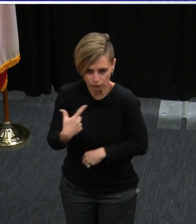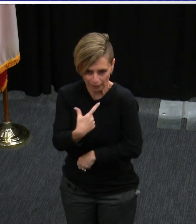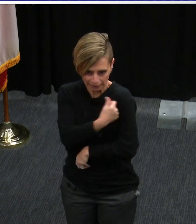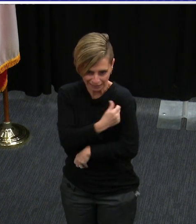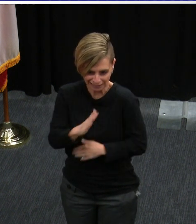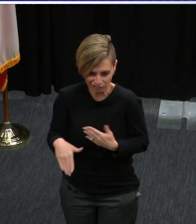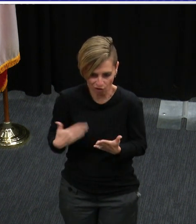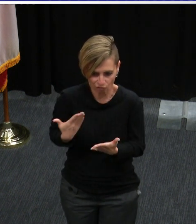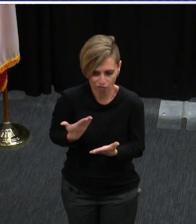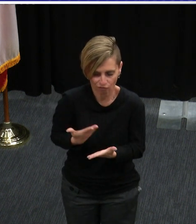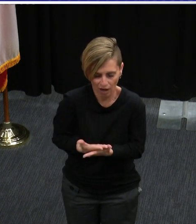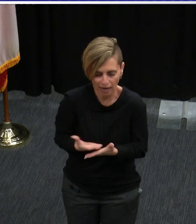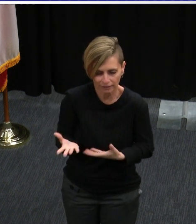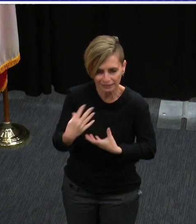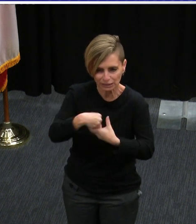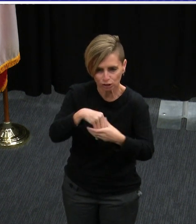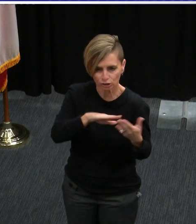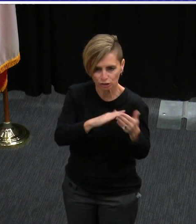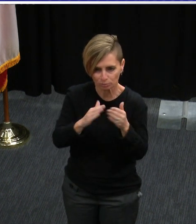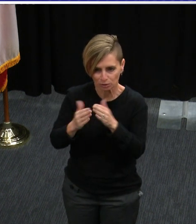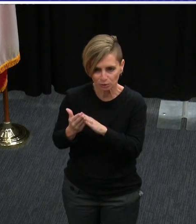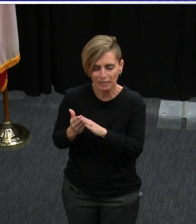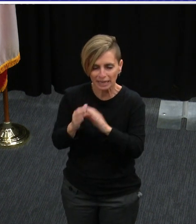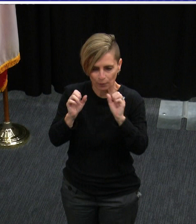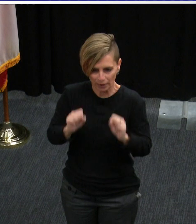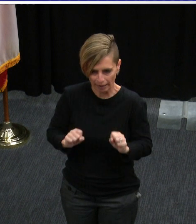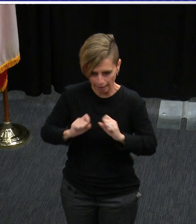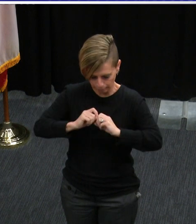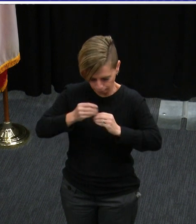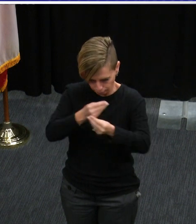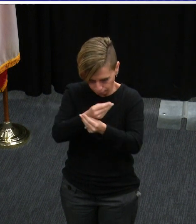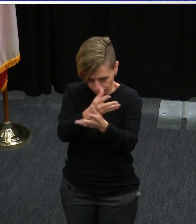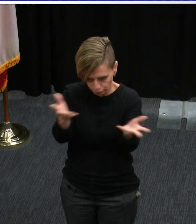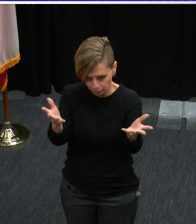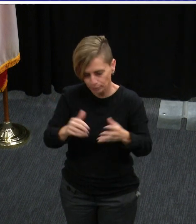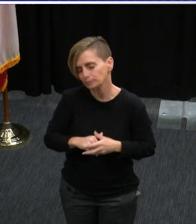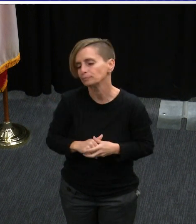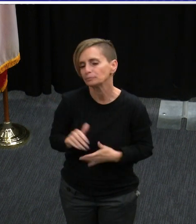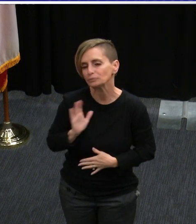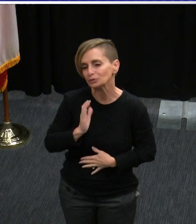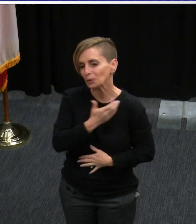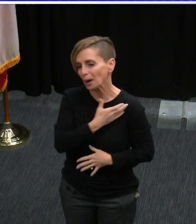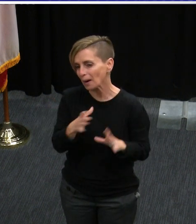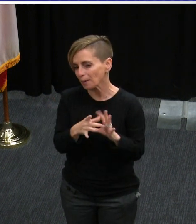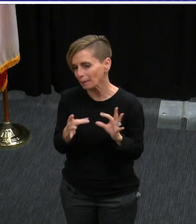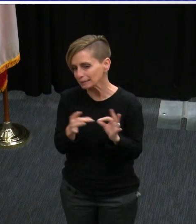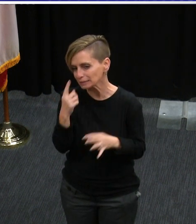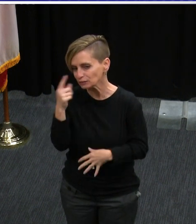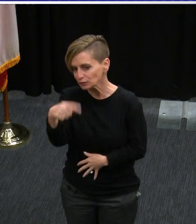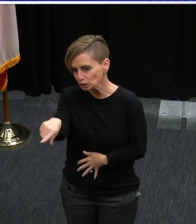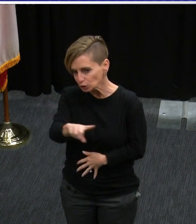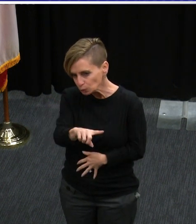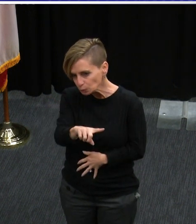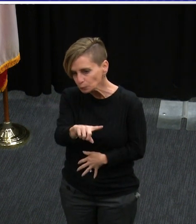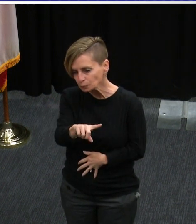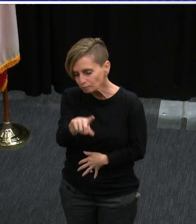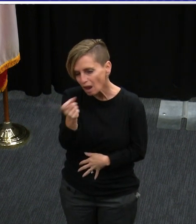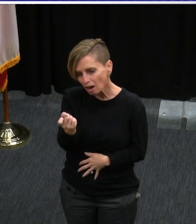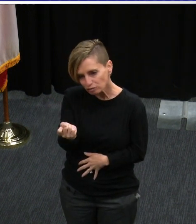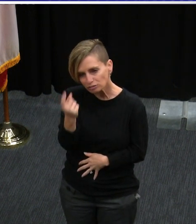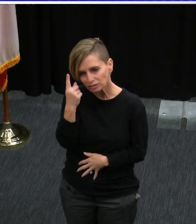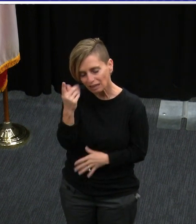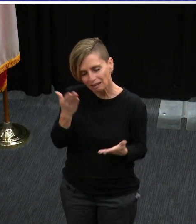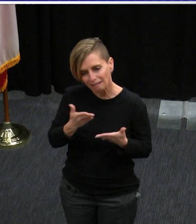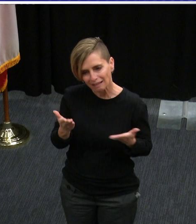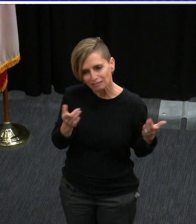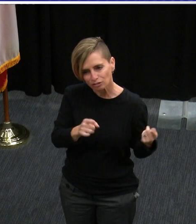weeks and months, and we will turn around and get those out. So our message to you right now, in light of everything, stay